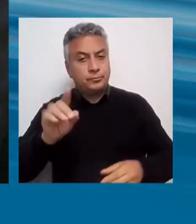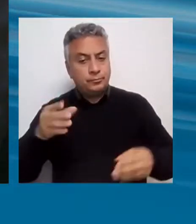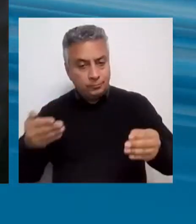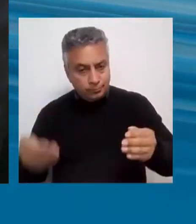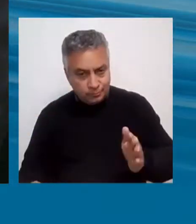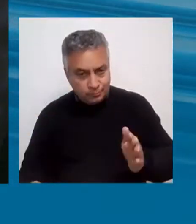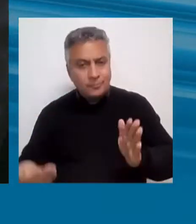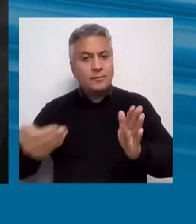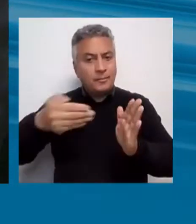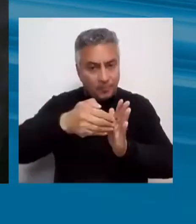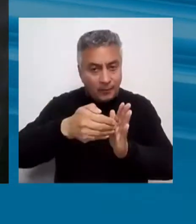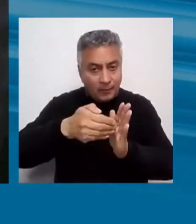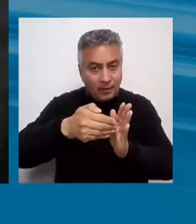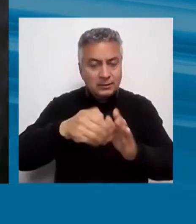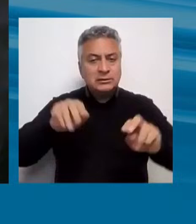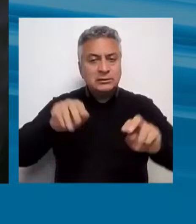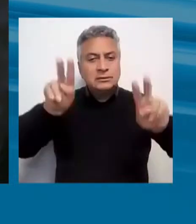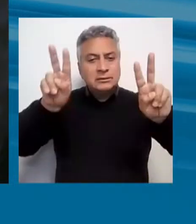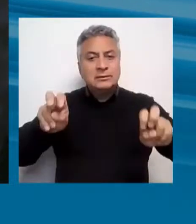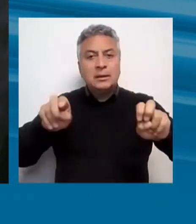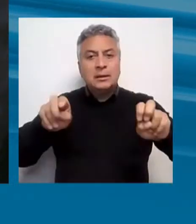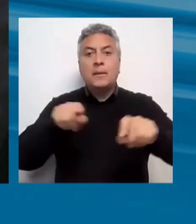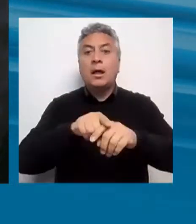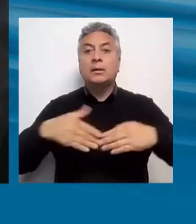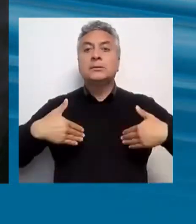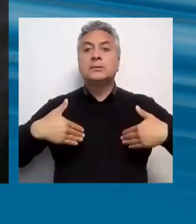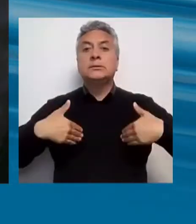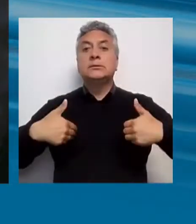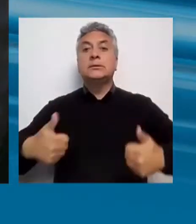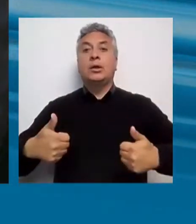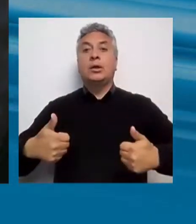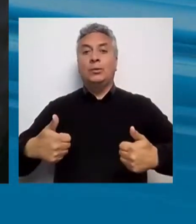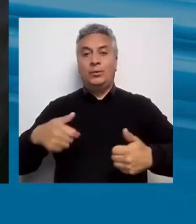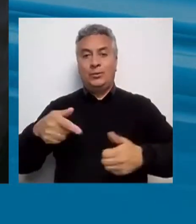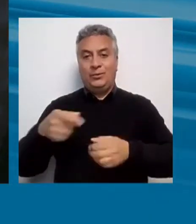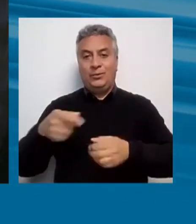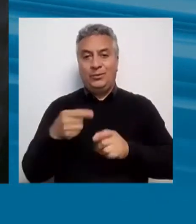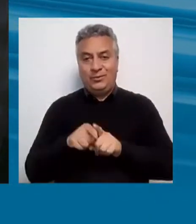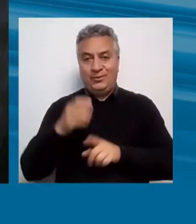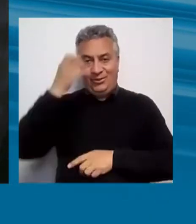There is also a cross-cutting topic: public health.